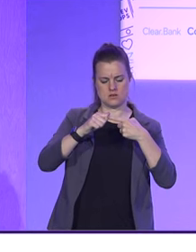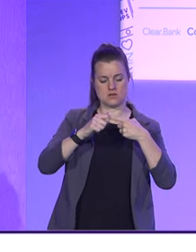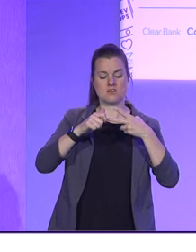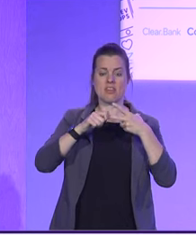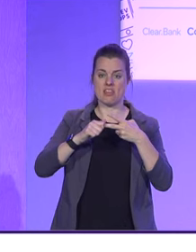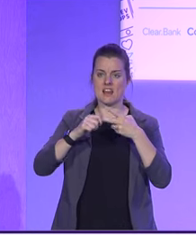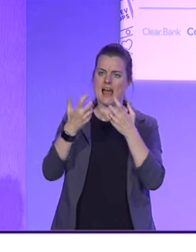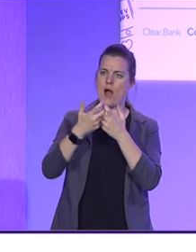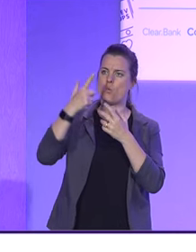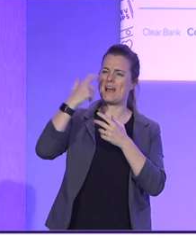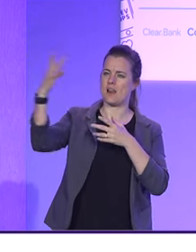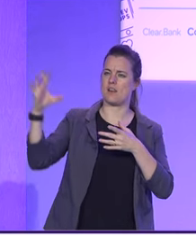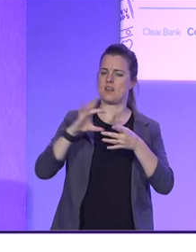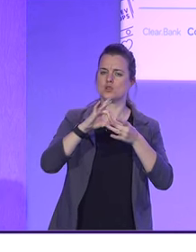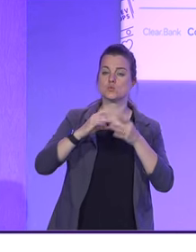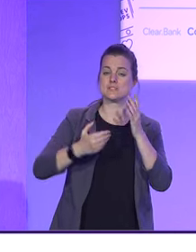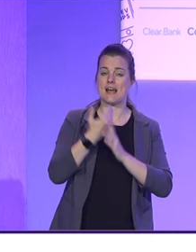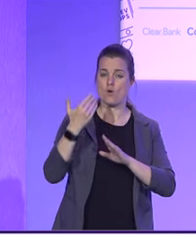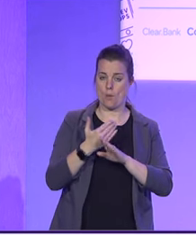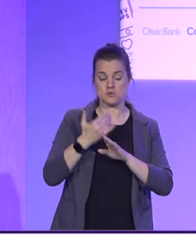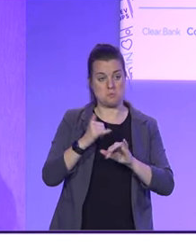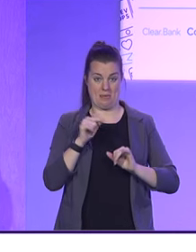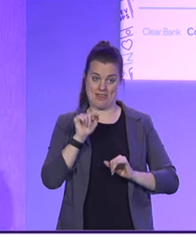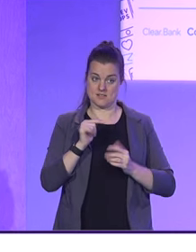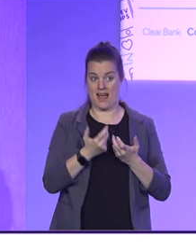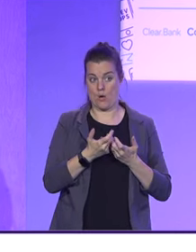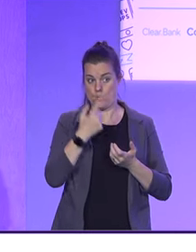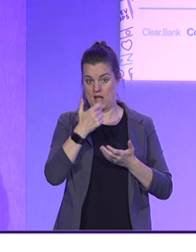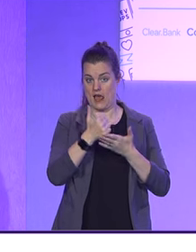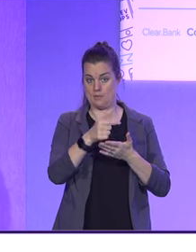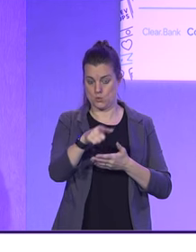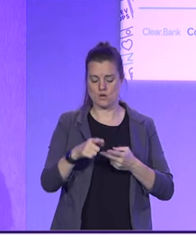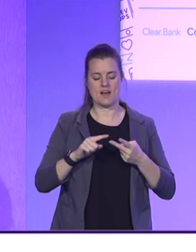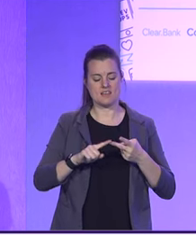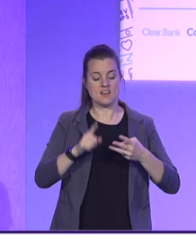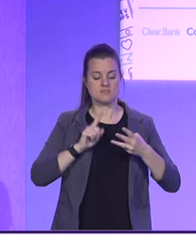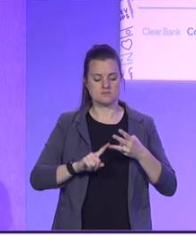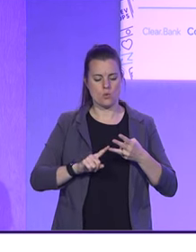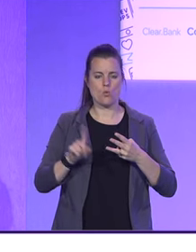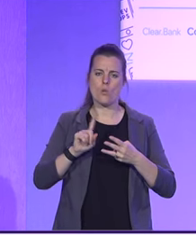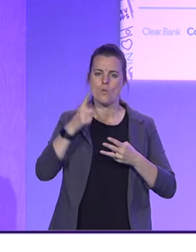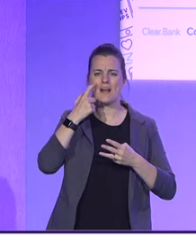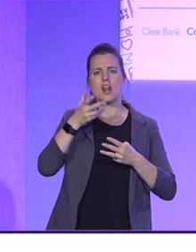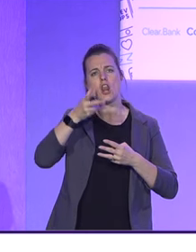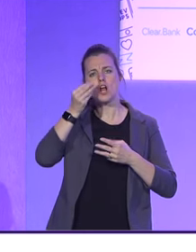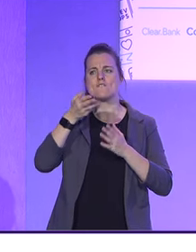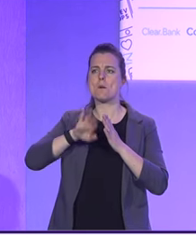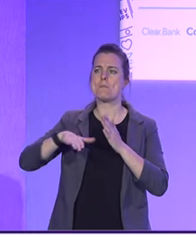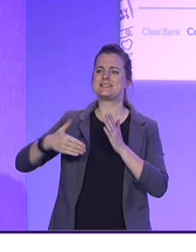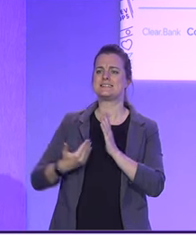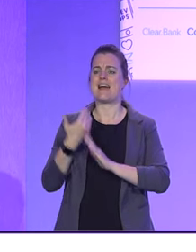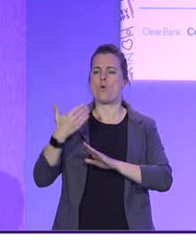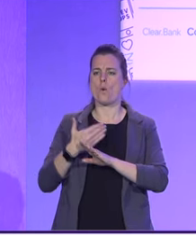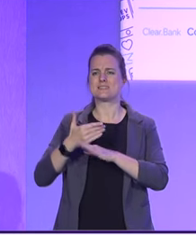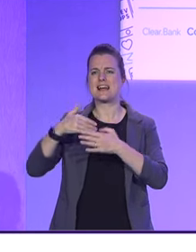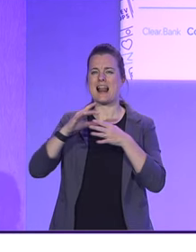maybe could help you. And finally, what we learn about DevOps in agriculture, because well, it's not the same industry